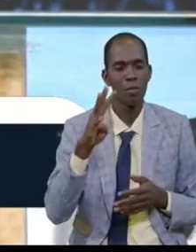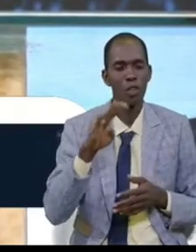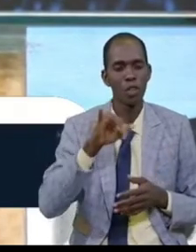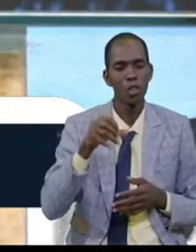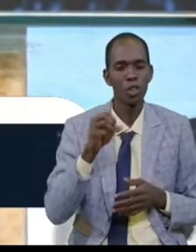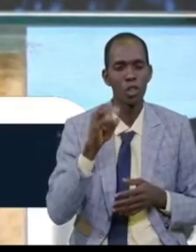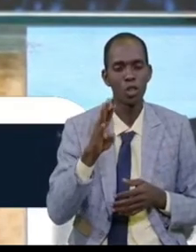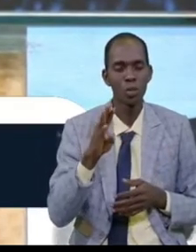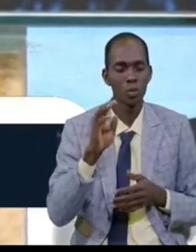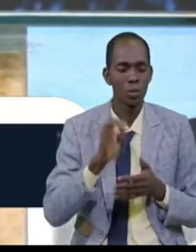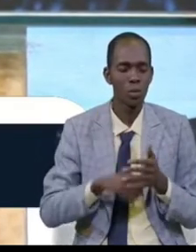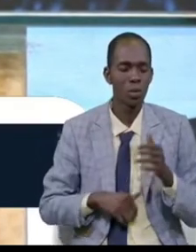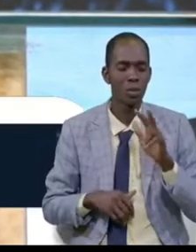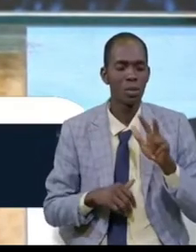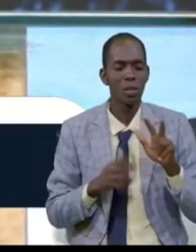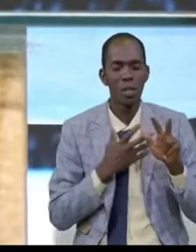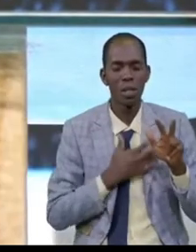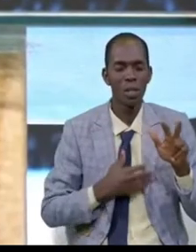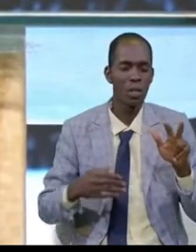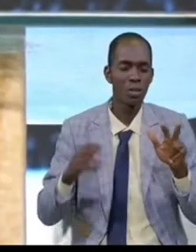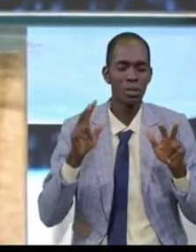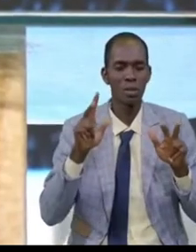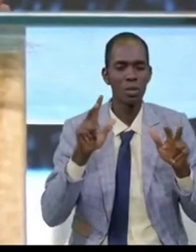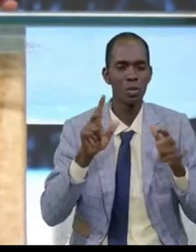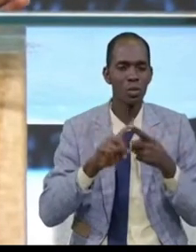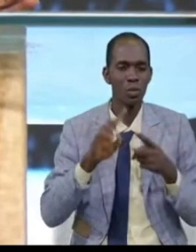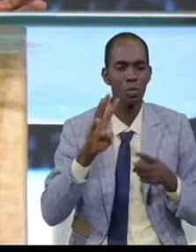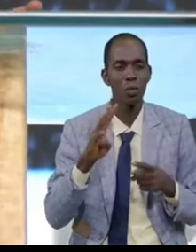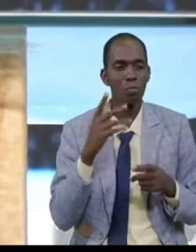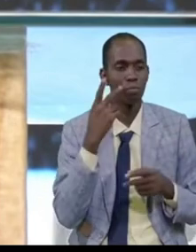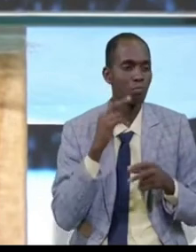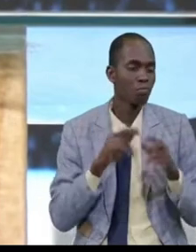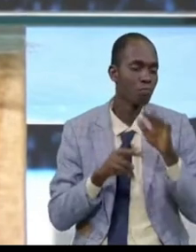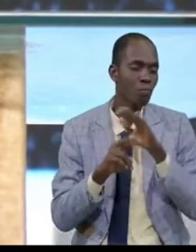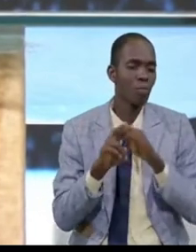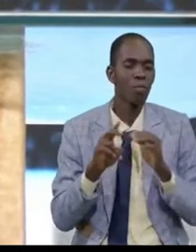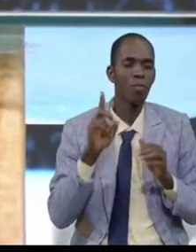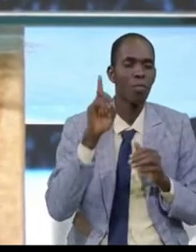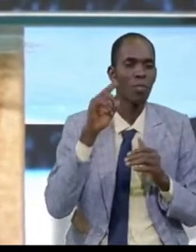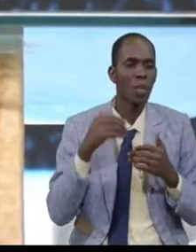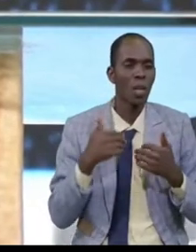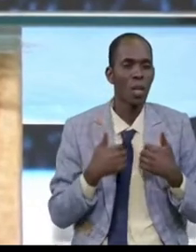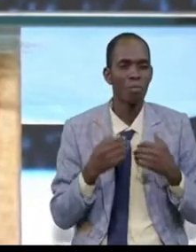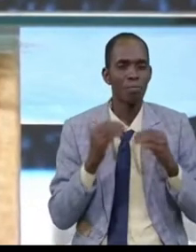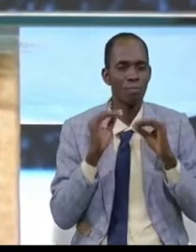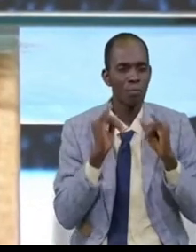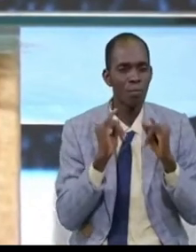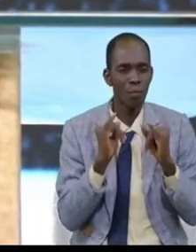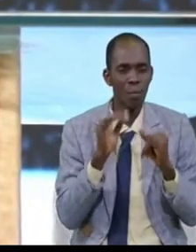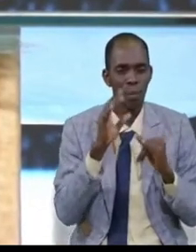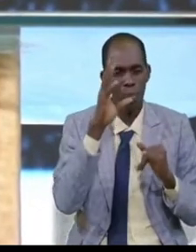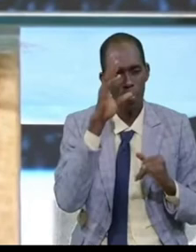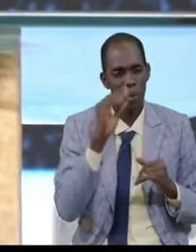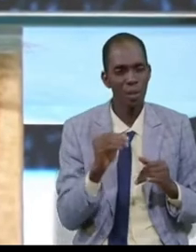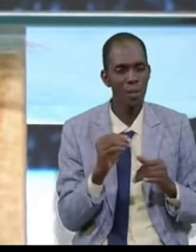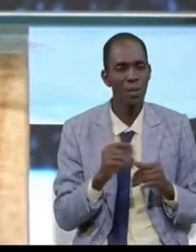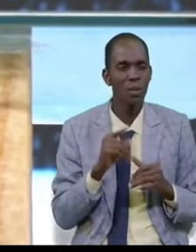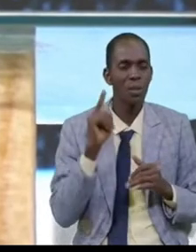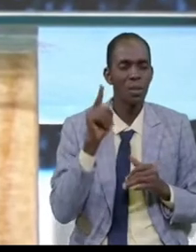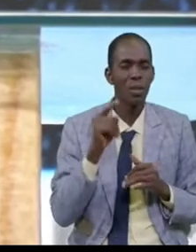Job chapter 4, verses 3 and 4. Behold, thou hast instructed many, and thou